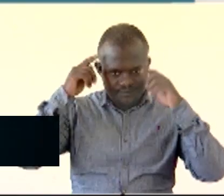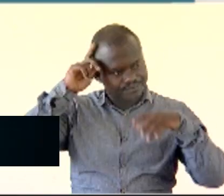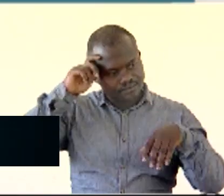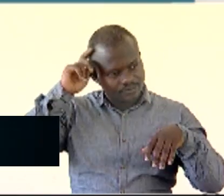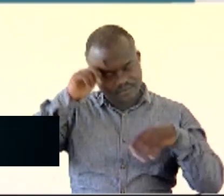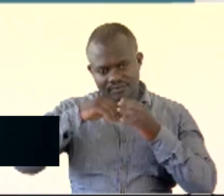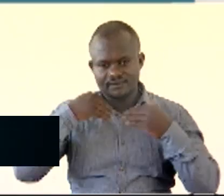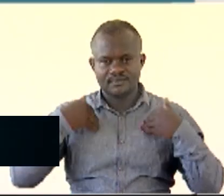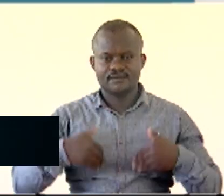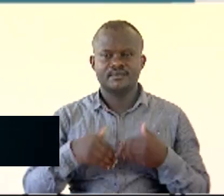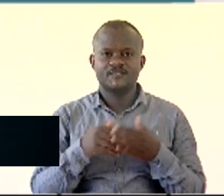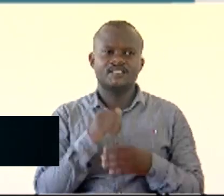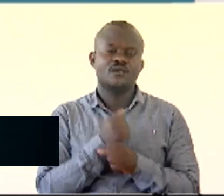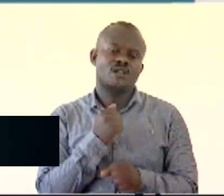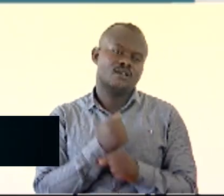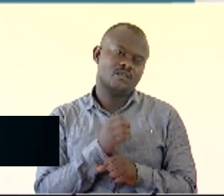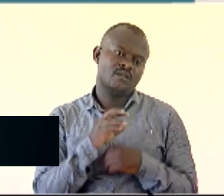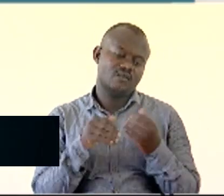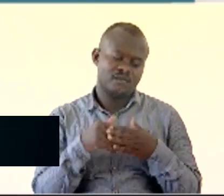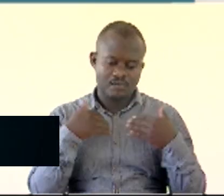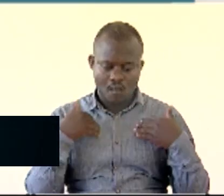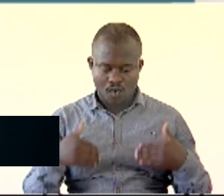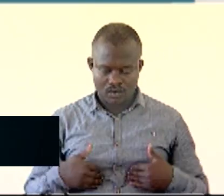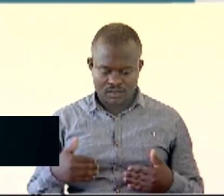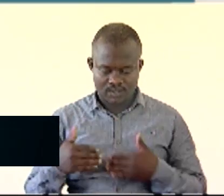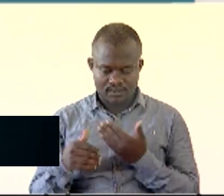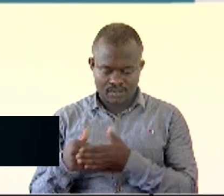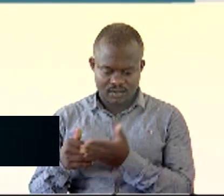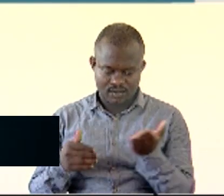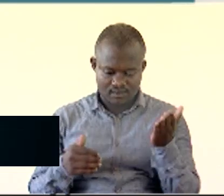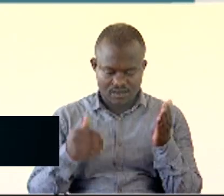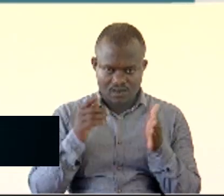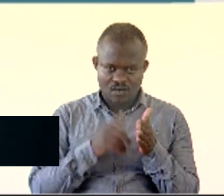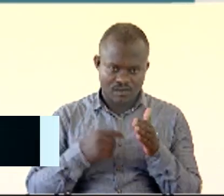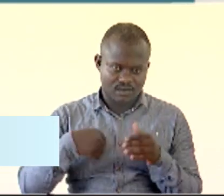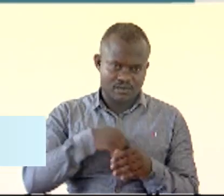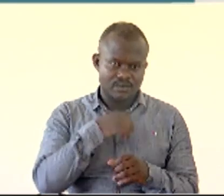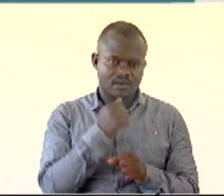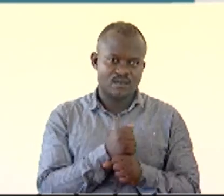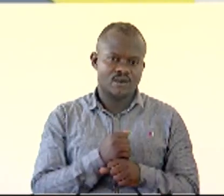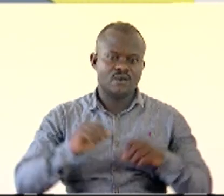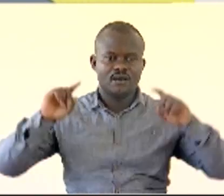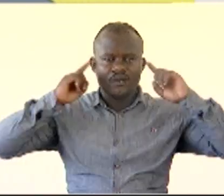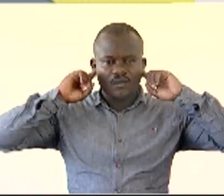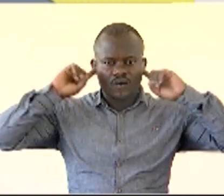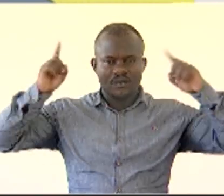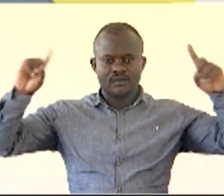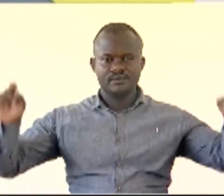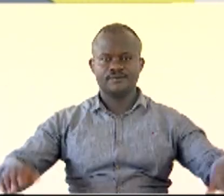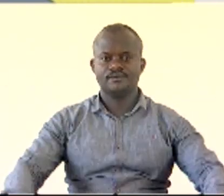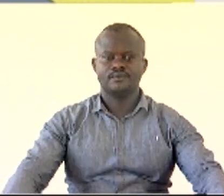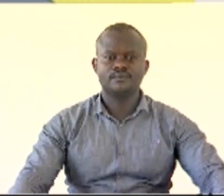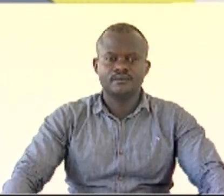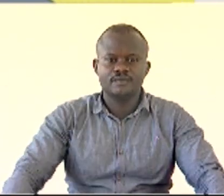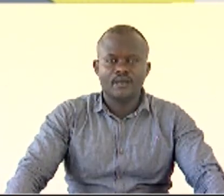the body, the functioning of the body, and this is what we call noise pollution. Then